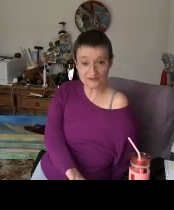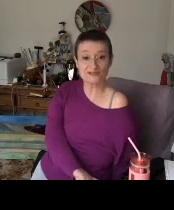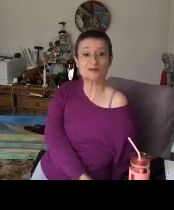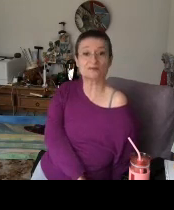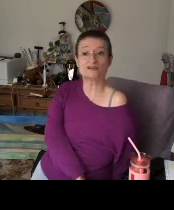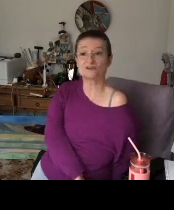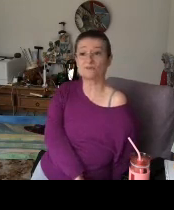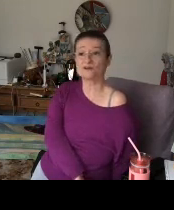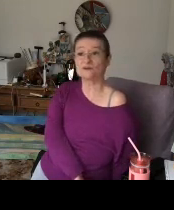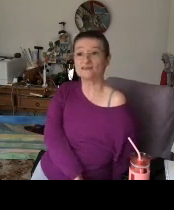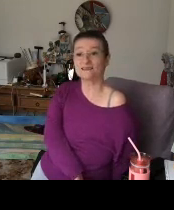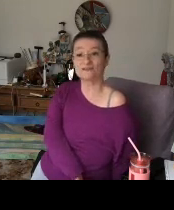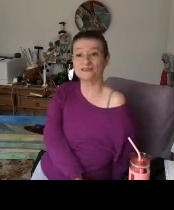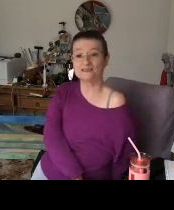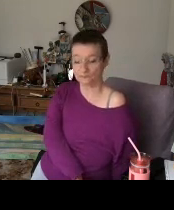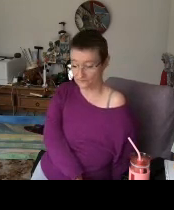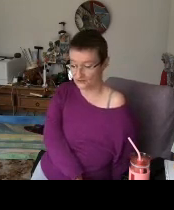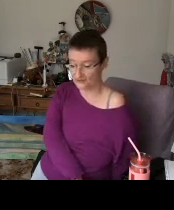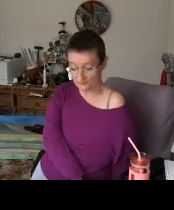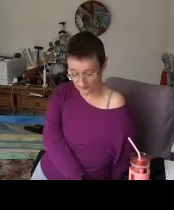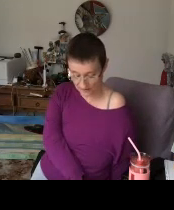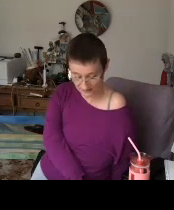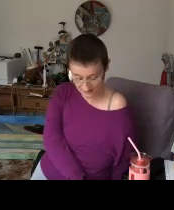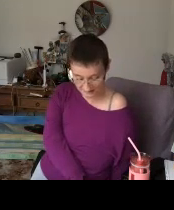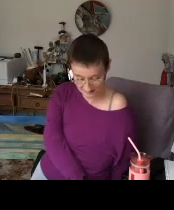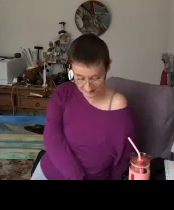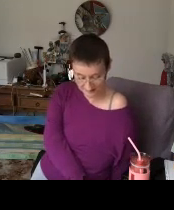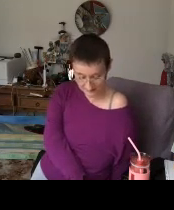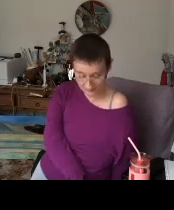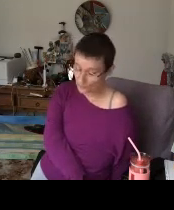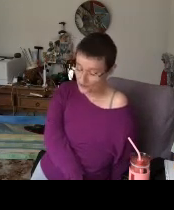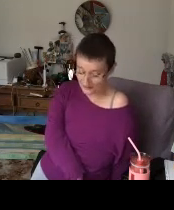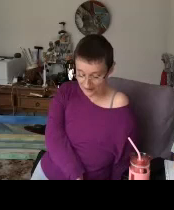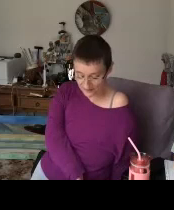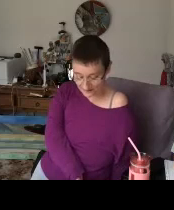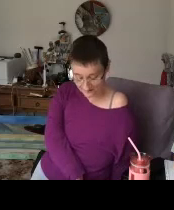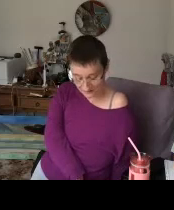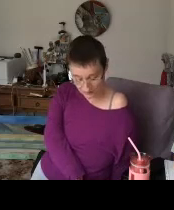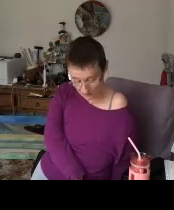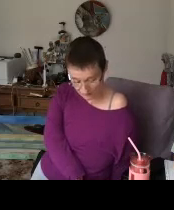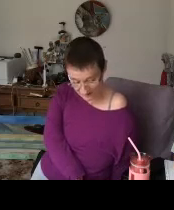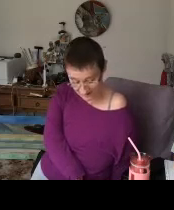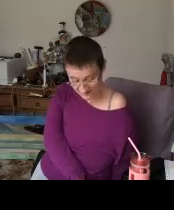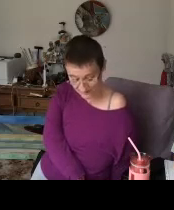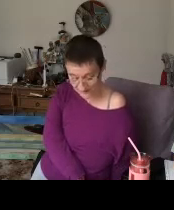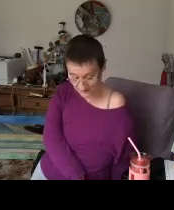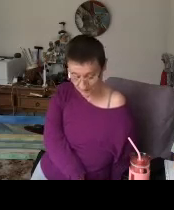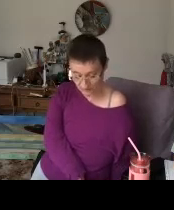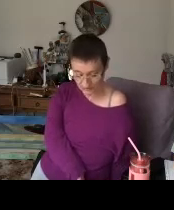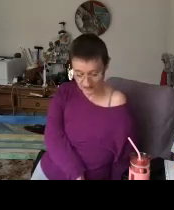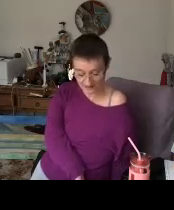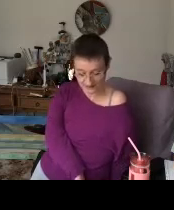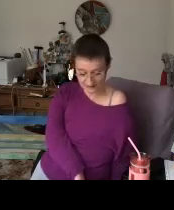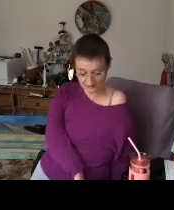So we had a celebration moment with the paintings for one night only, a soiree at the